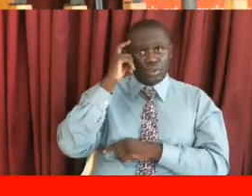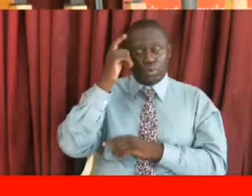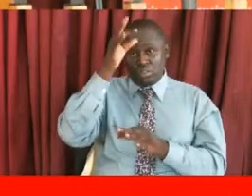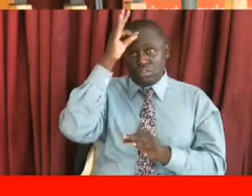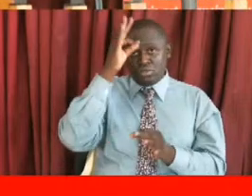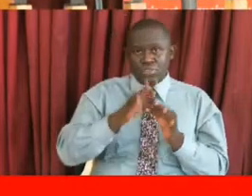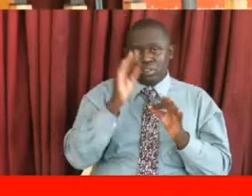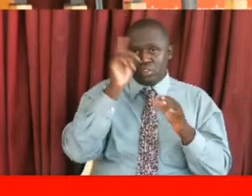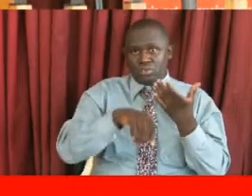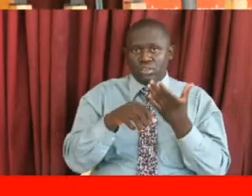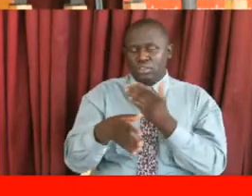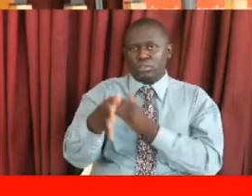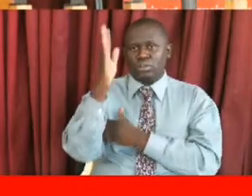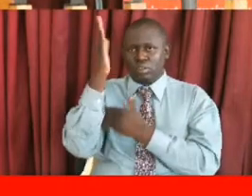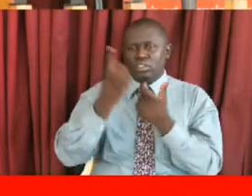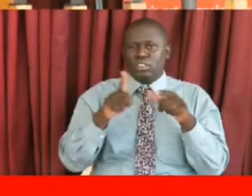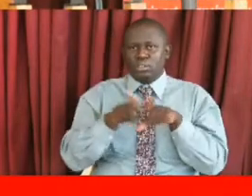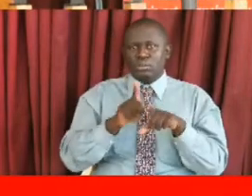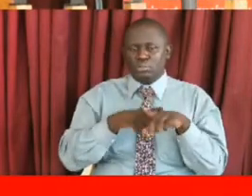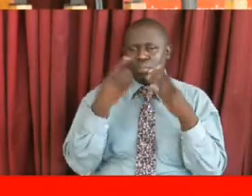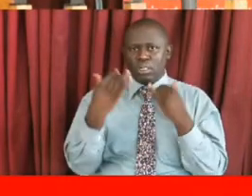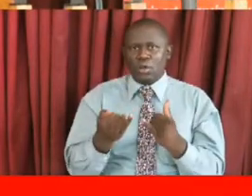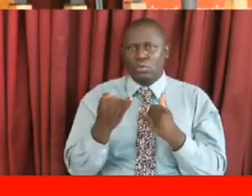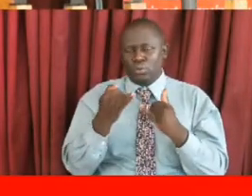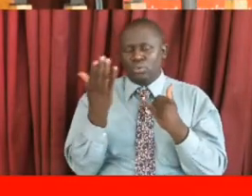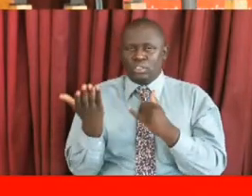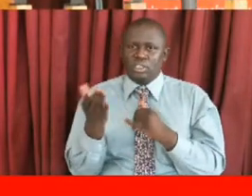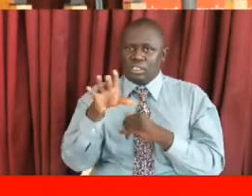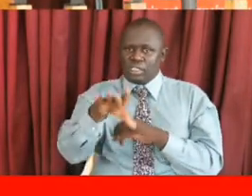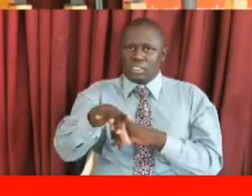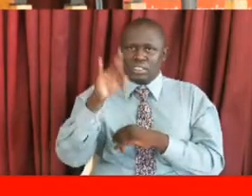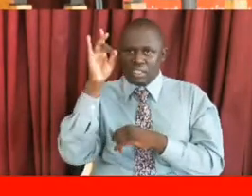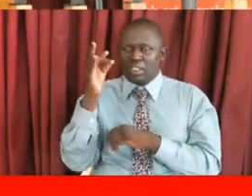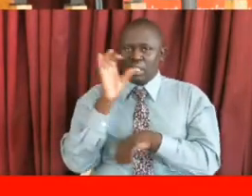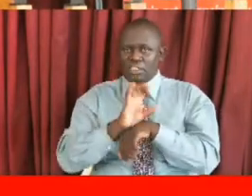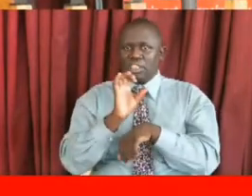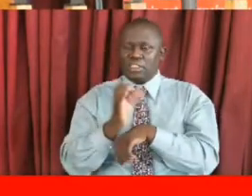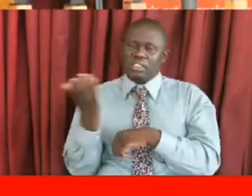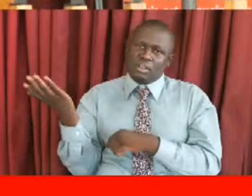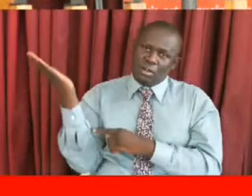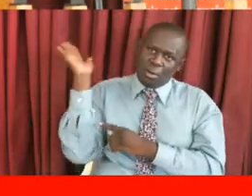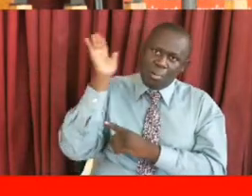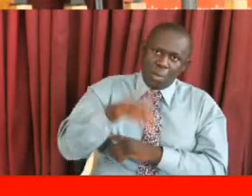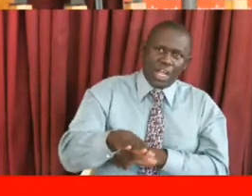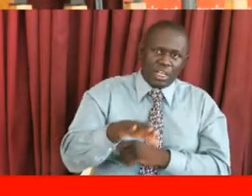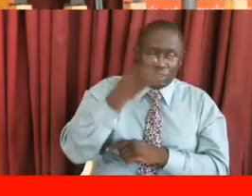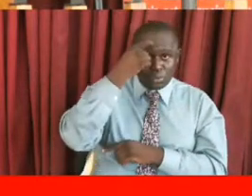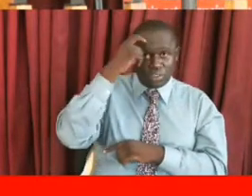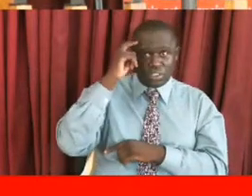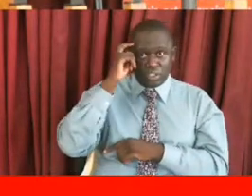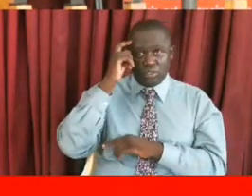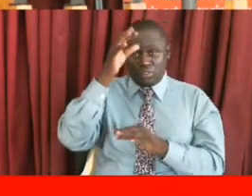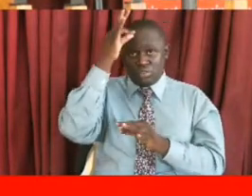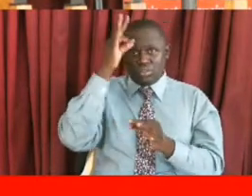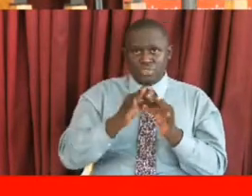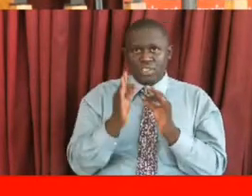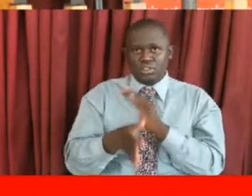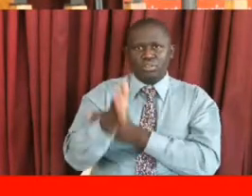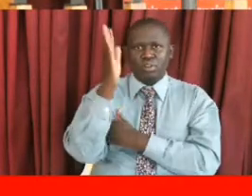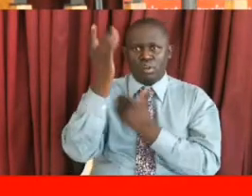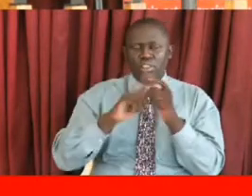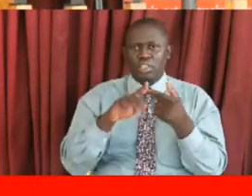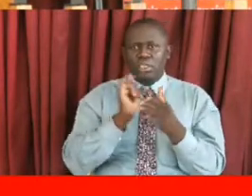God now taking a church back to the original faith in God is a restoration work of